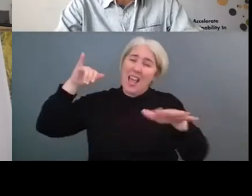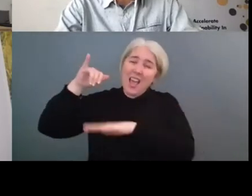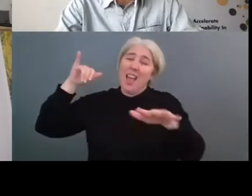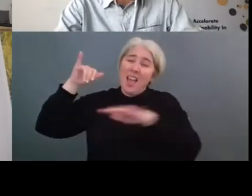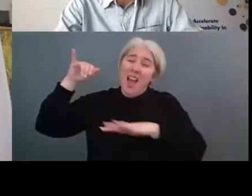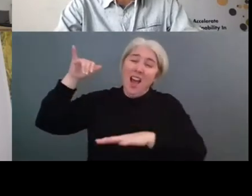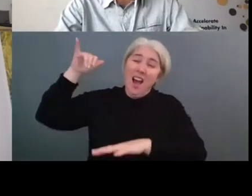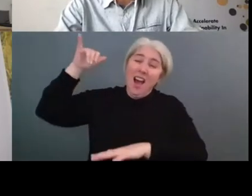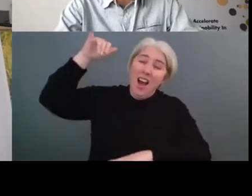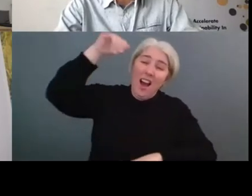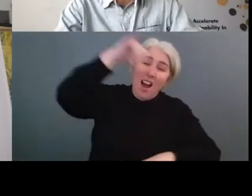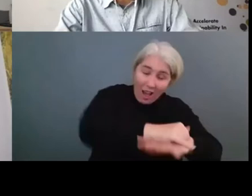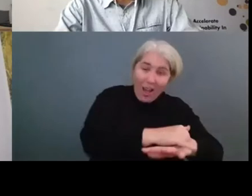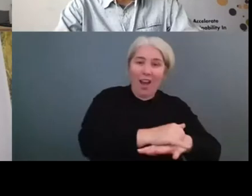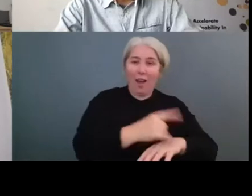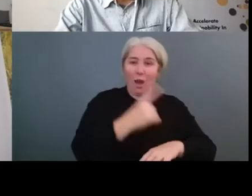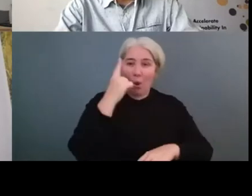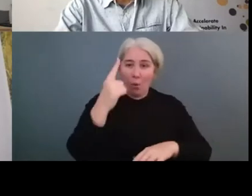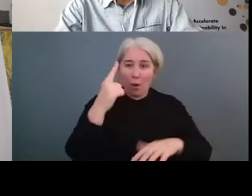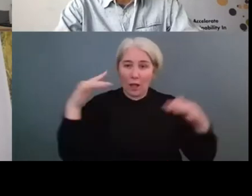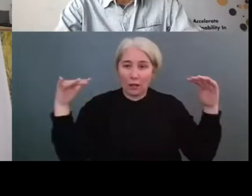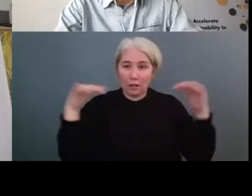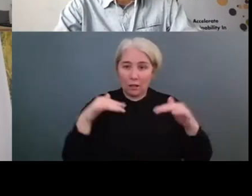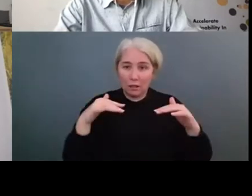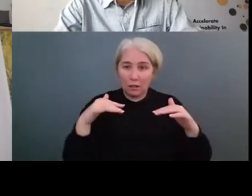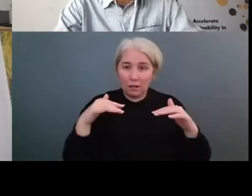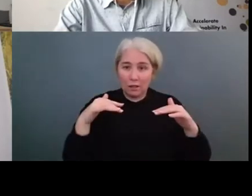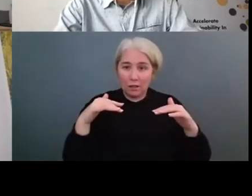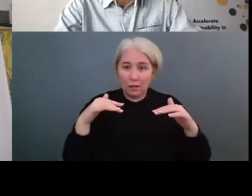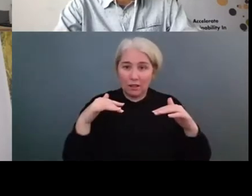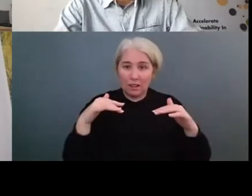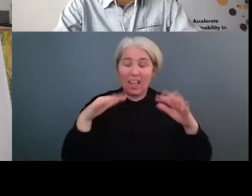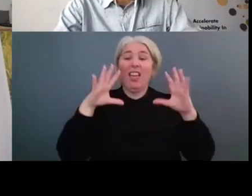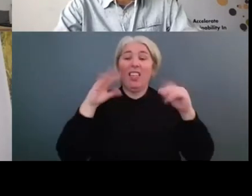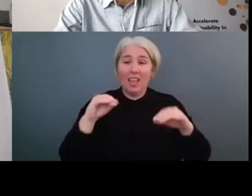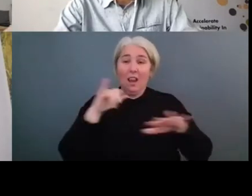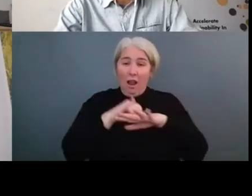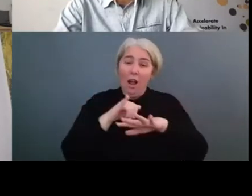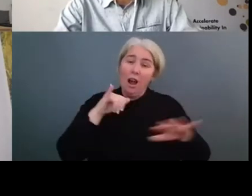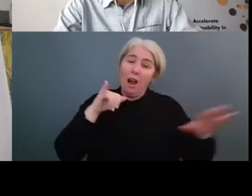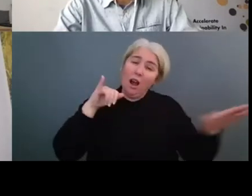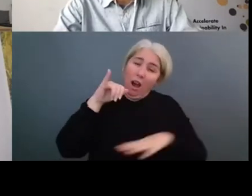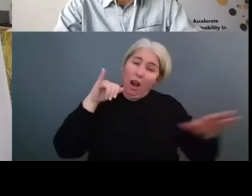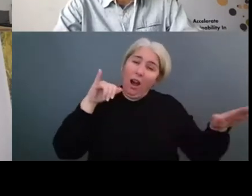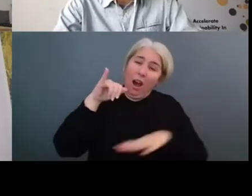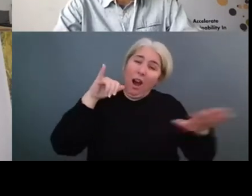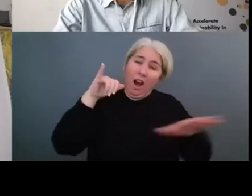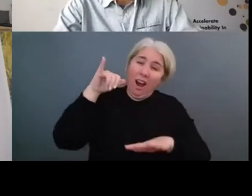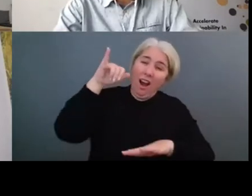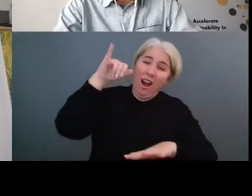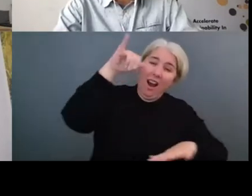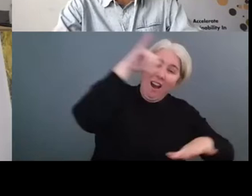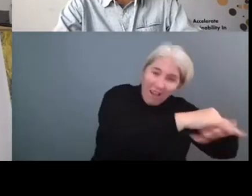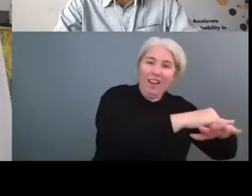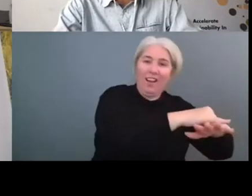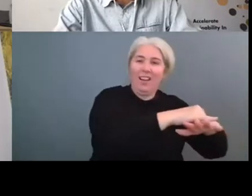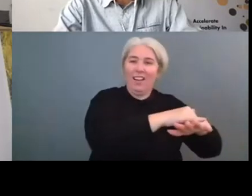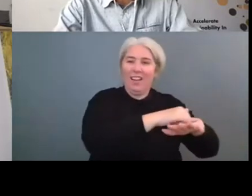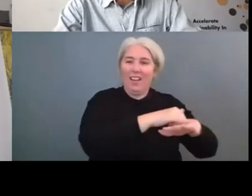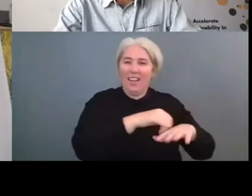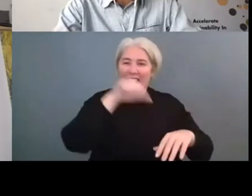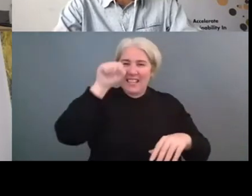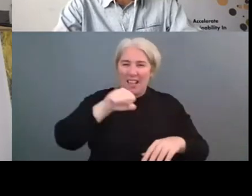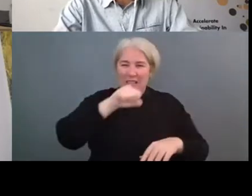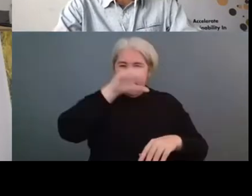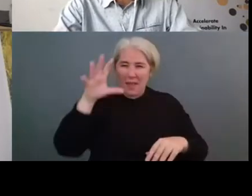and they try to measure their footprint, which they, where they have to fly to Tokyo when we're going to have the